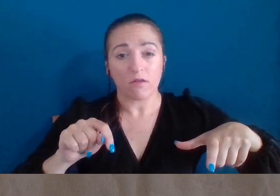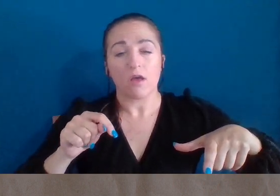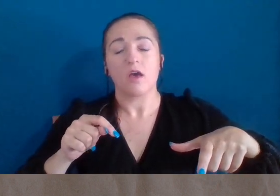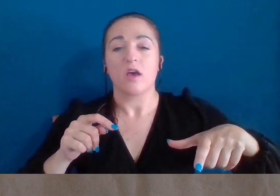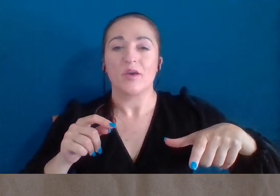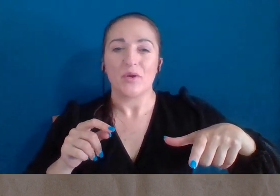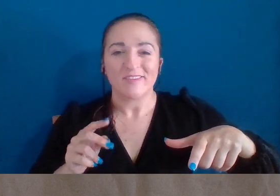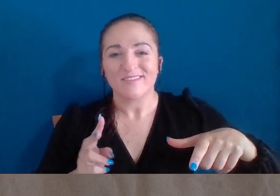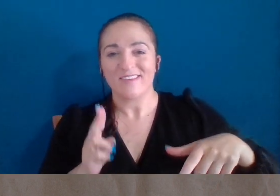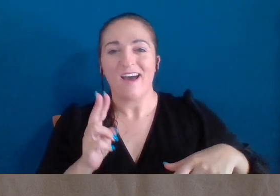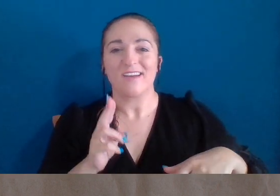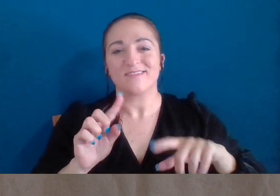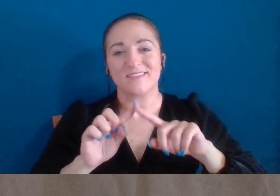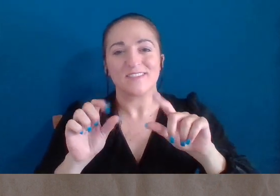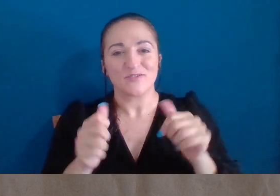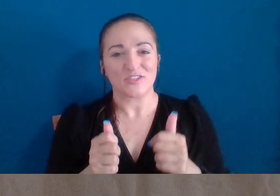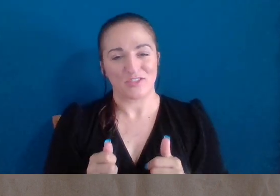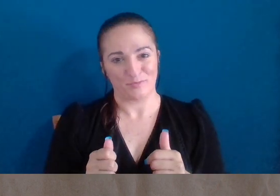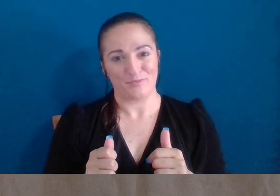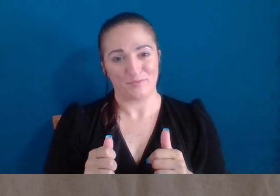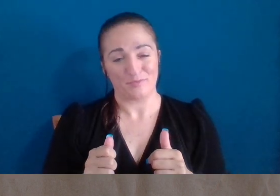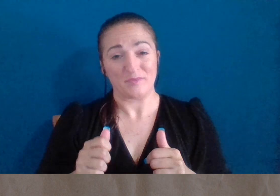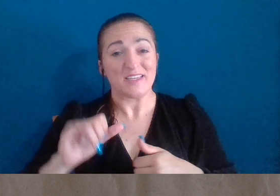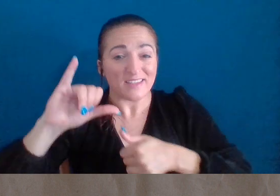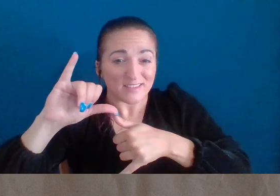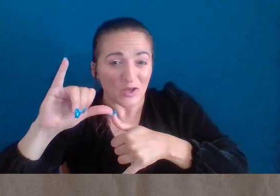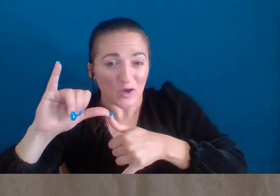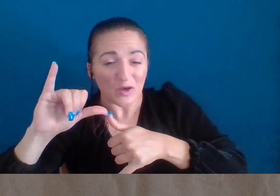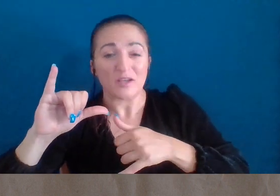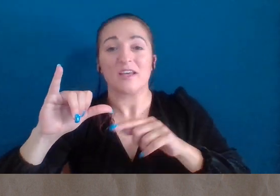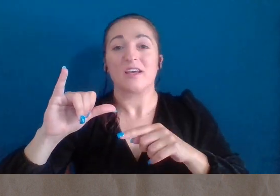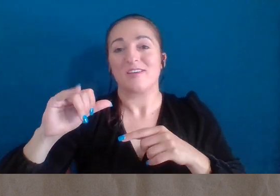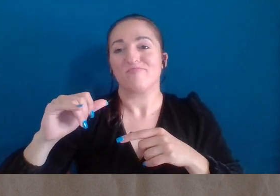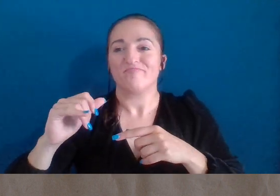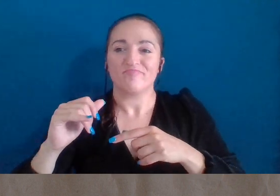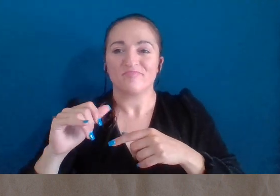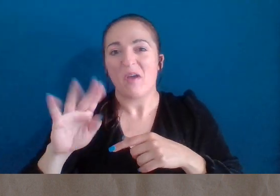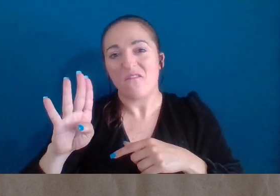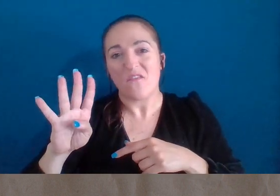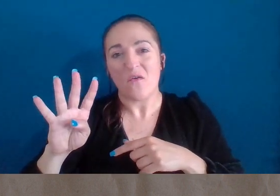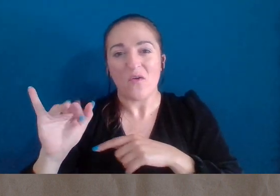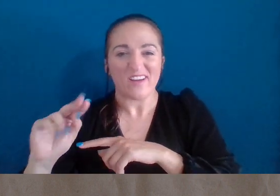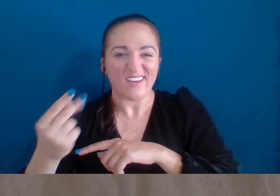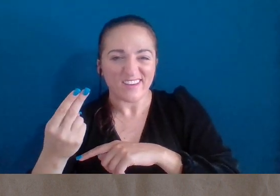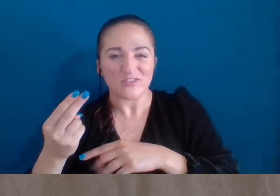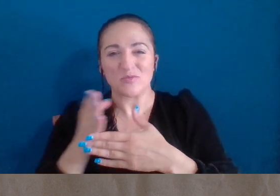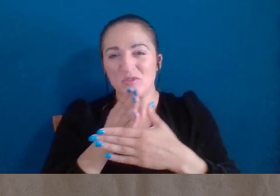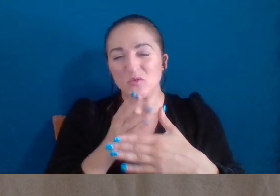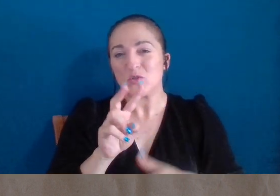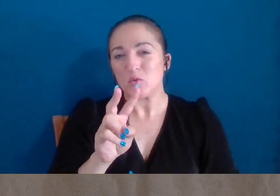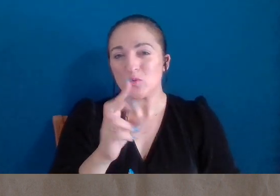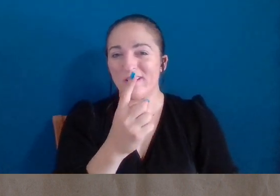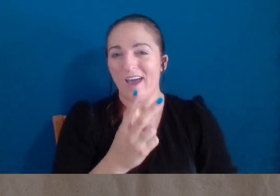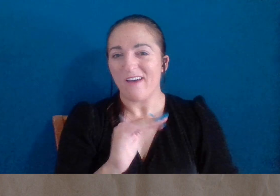about 4 inches by between 1.5 to 2 inches, but you don't have to measure it. You can totally